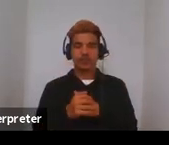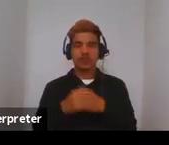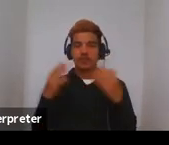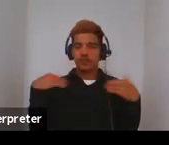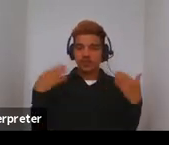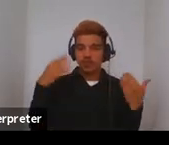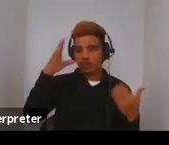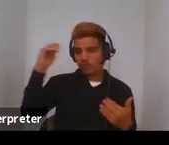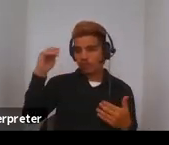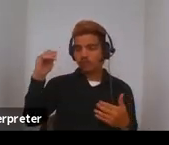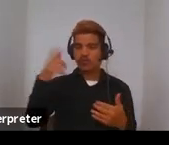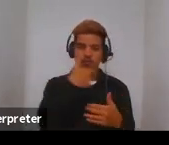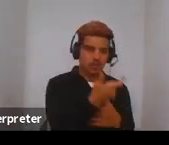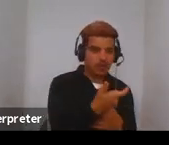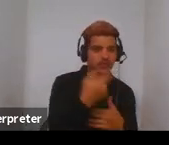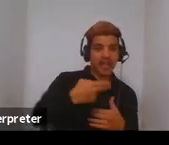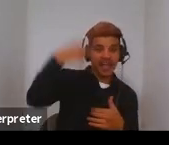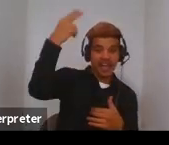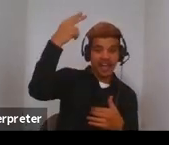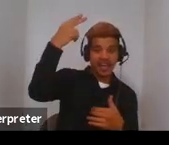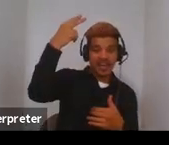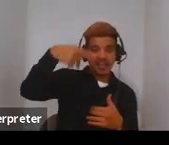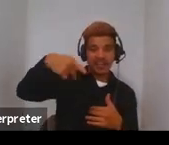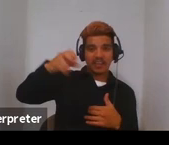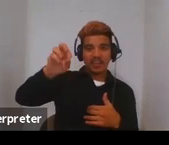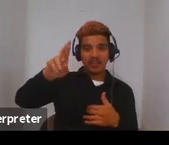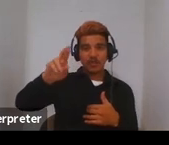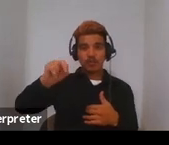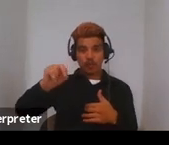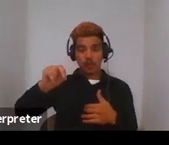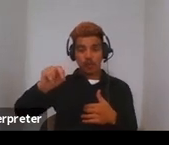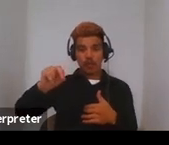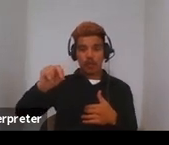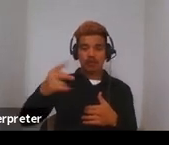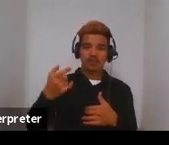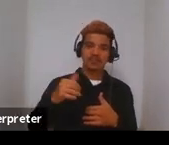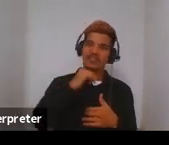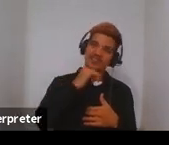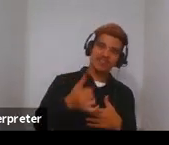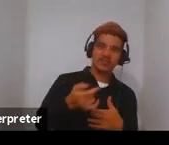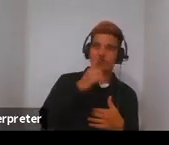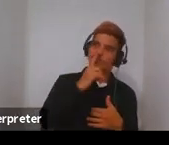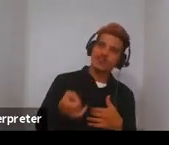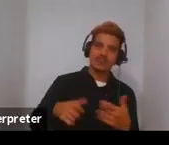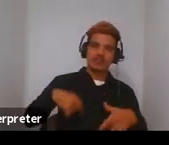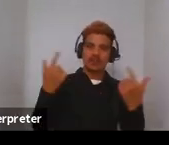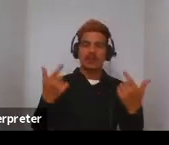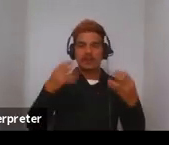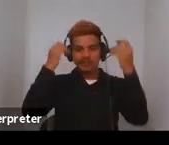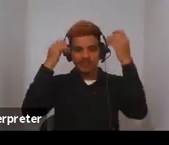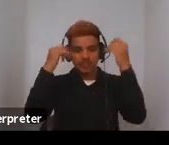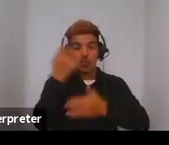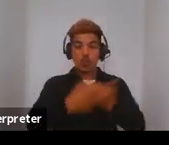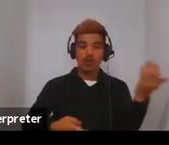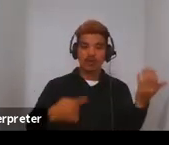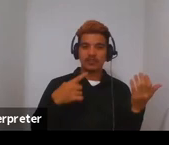boys that watch high levels of pornography have unrealistic expectations of what sex